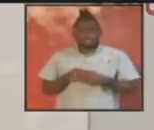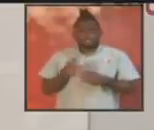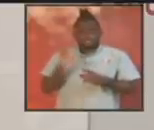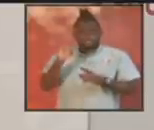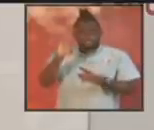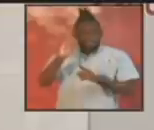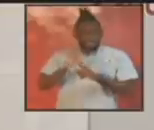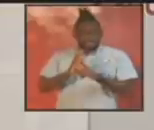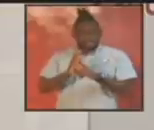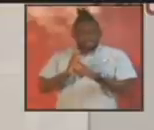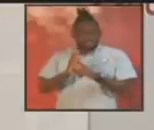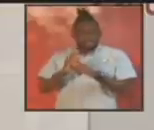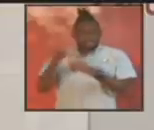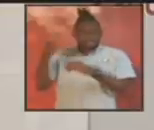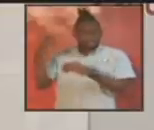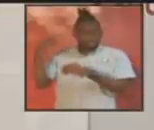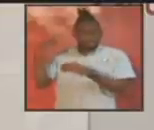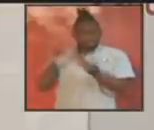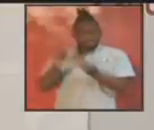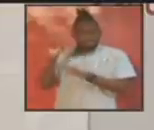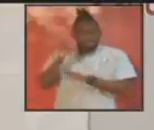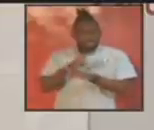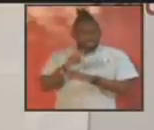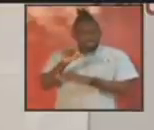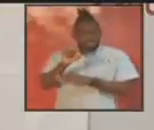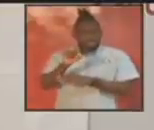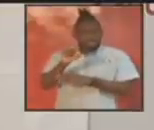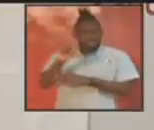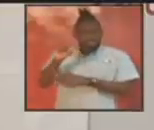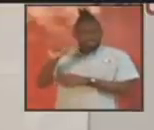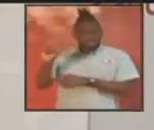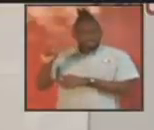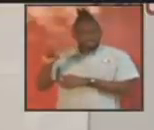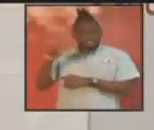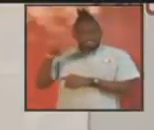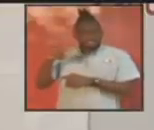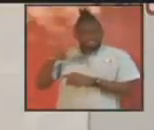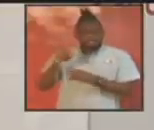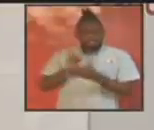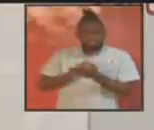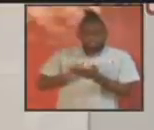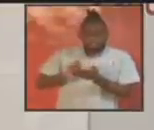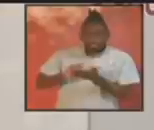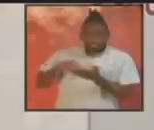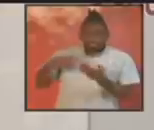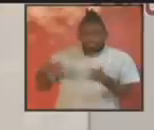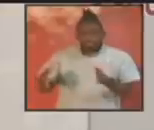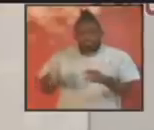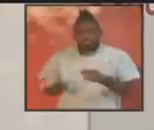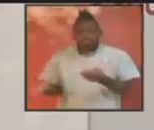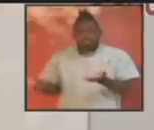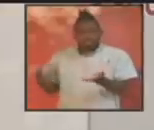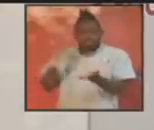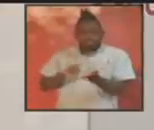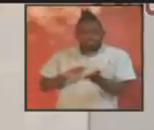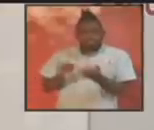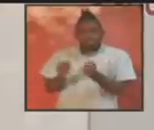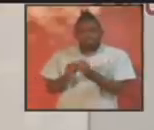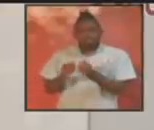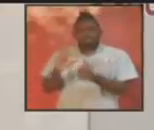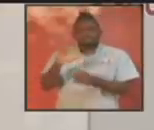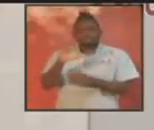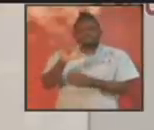September 2020, this country signed a formal agreement with COVAX for